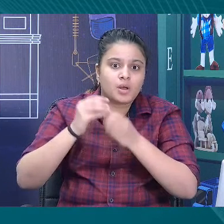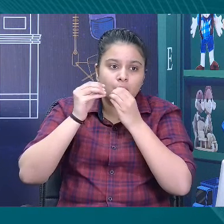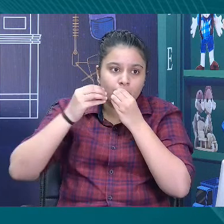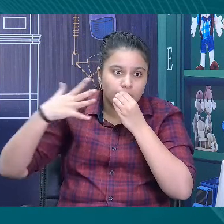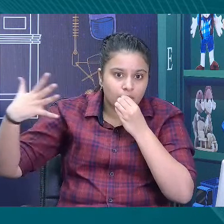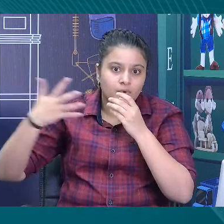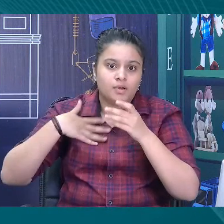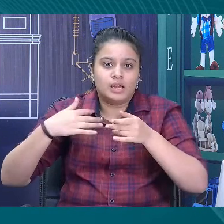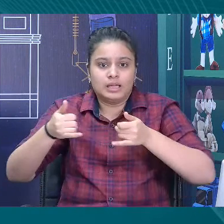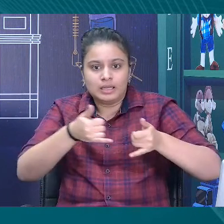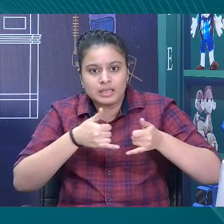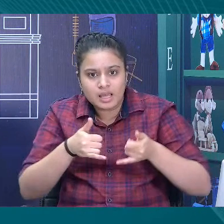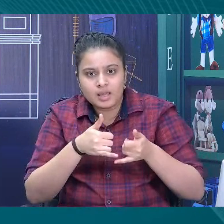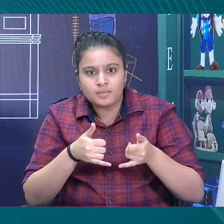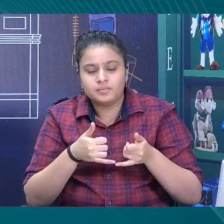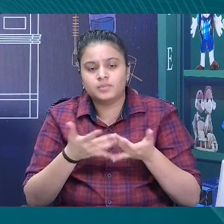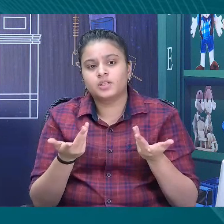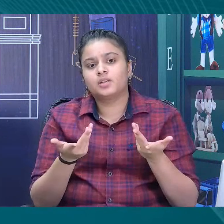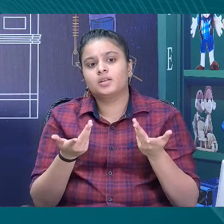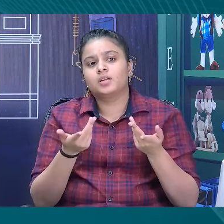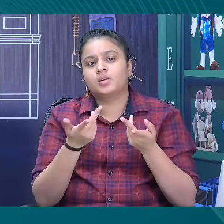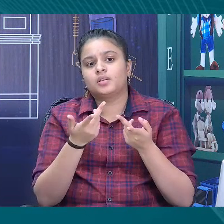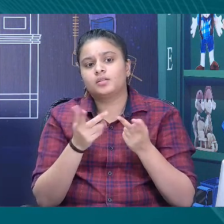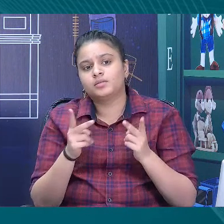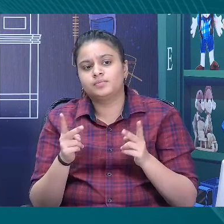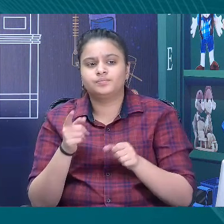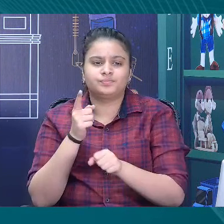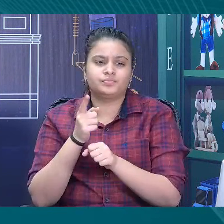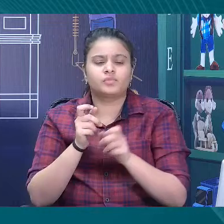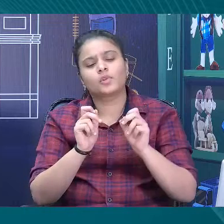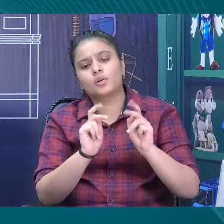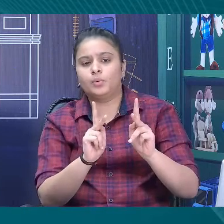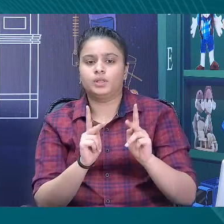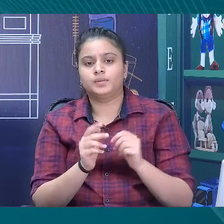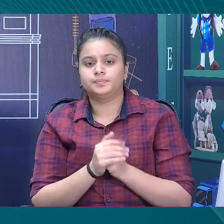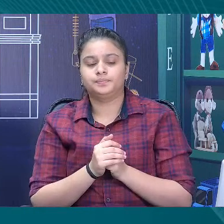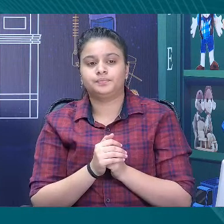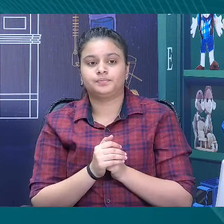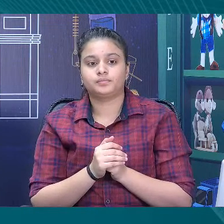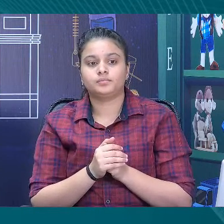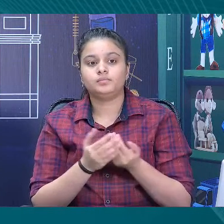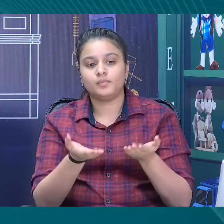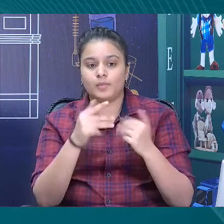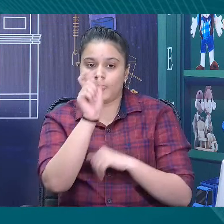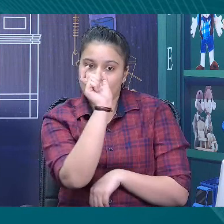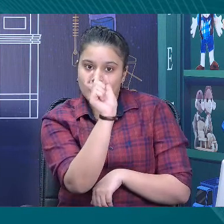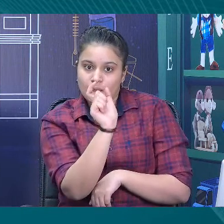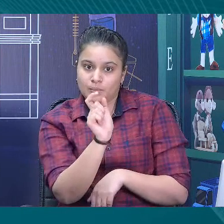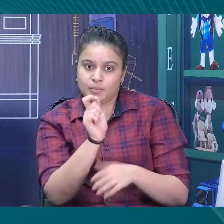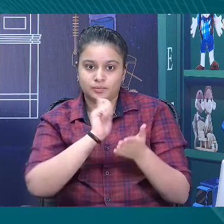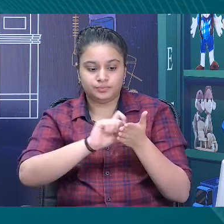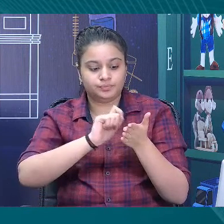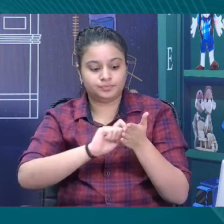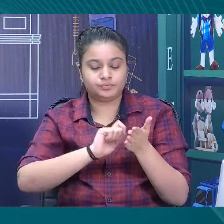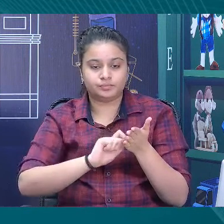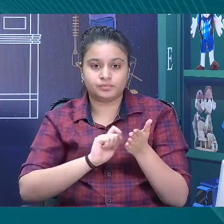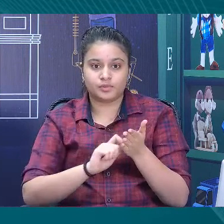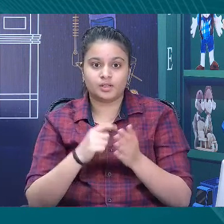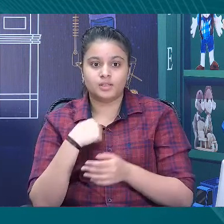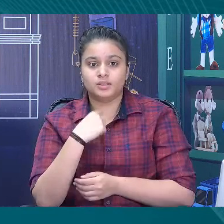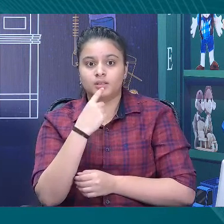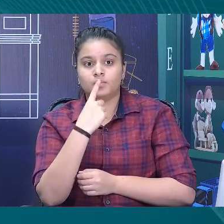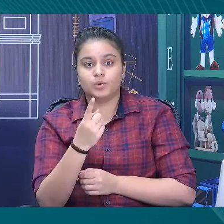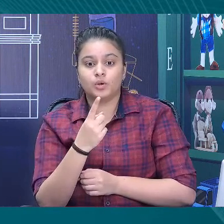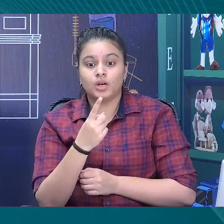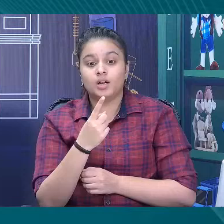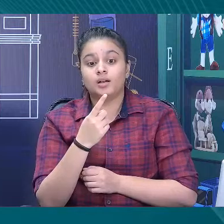games. We sang for the teachers. So I said, okay, let's write down each of these words. And then I told her with each of these